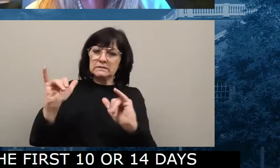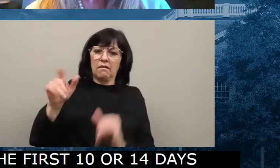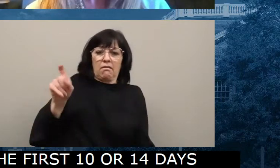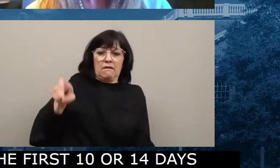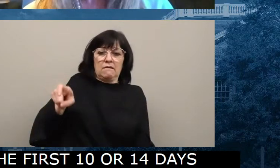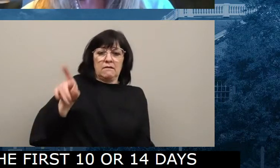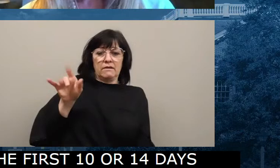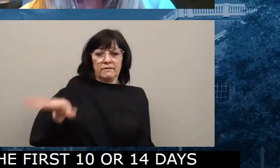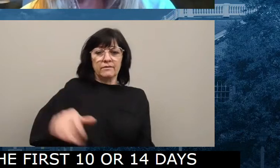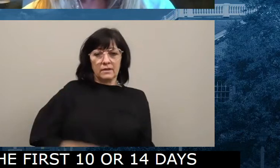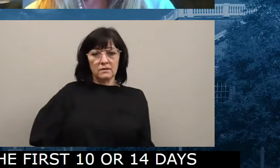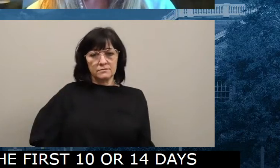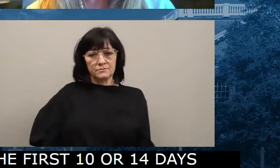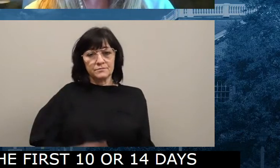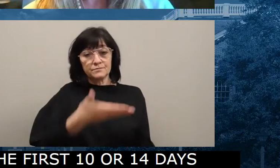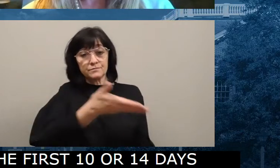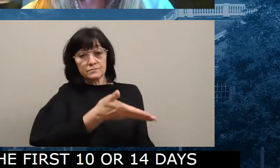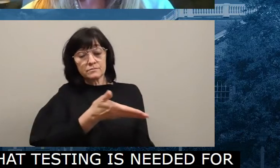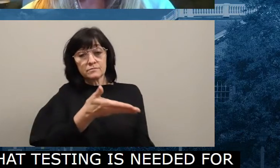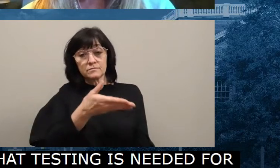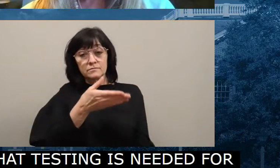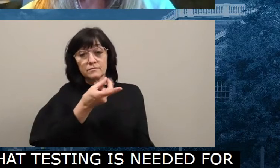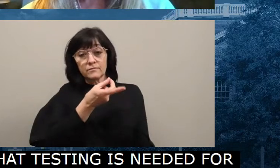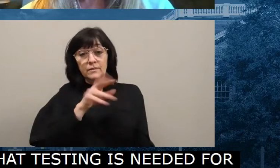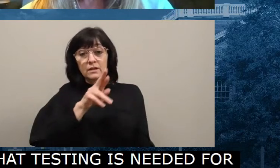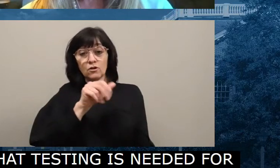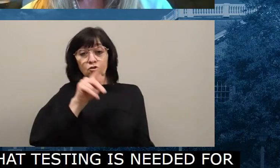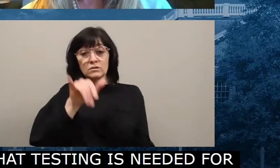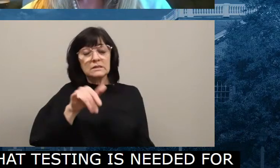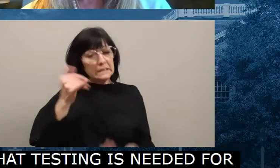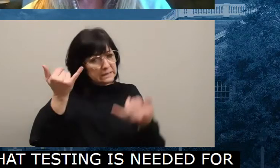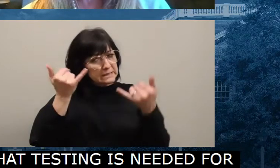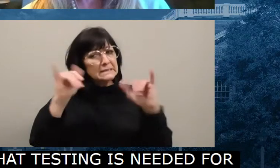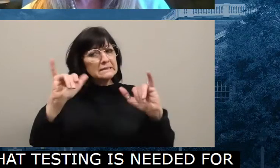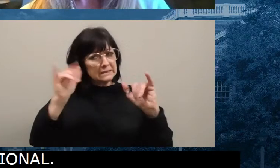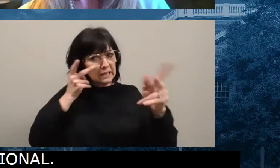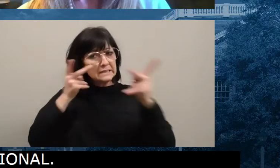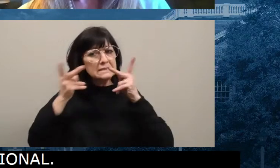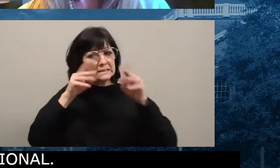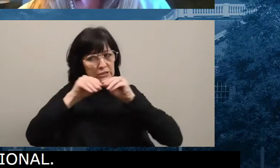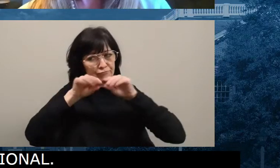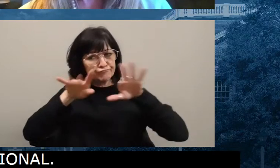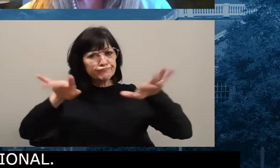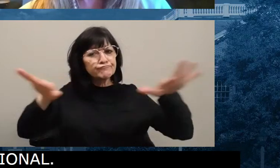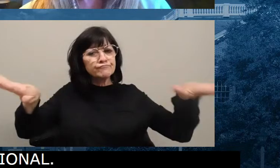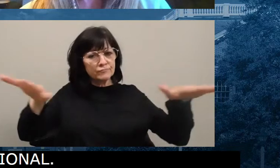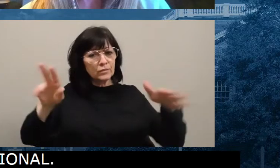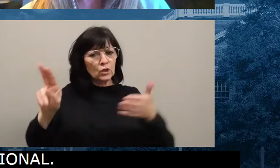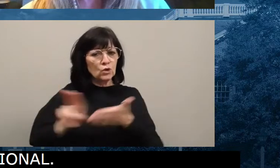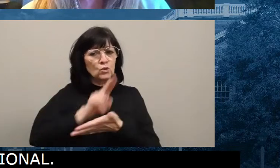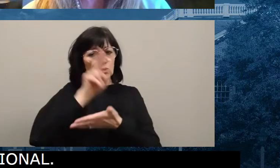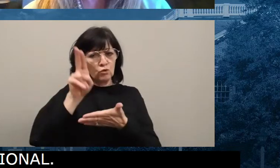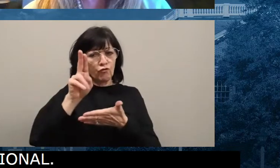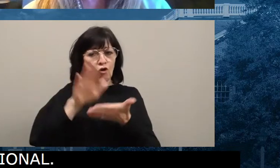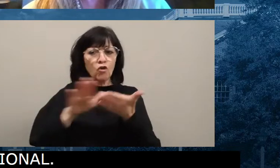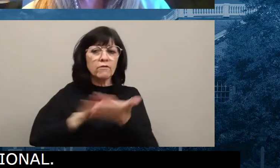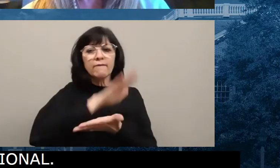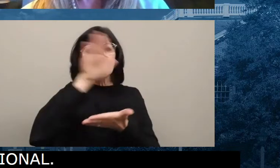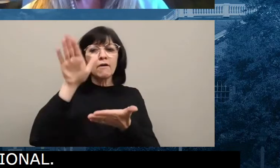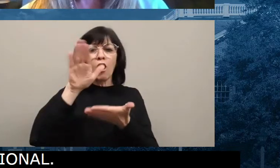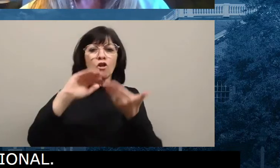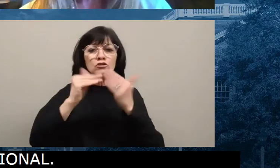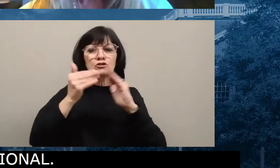Yeah, we still are seeing some spread among the college community, but it's certainly much lower than it was earlier in